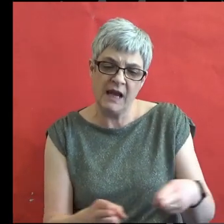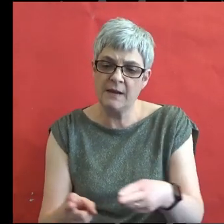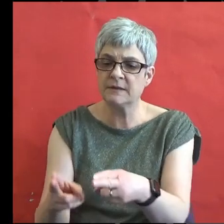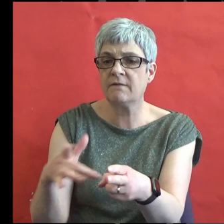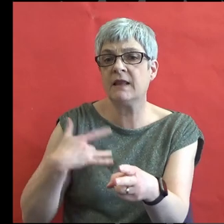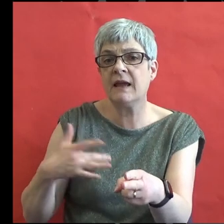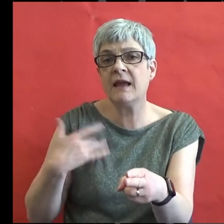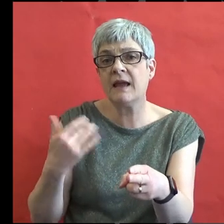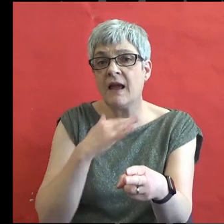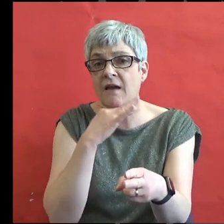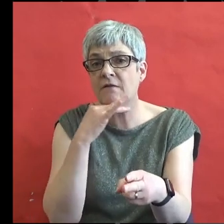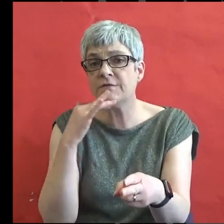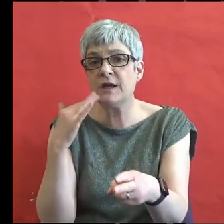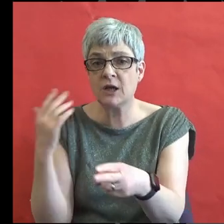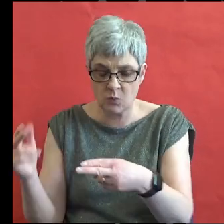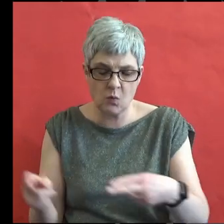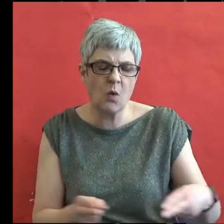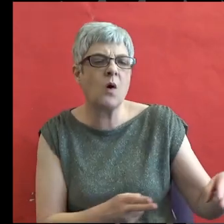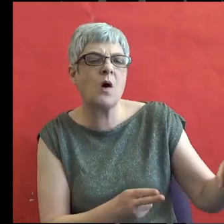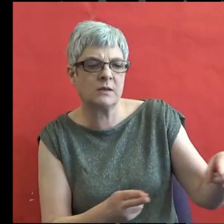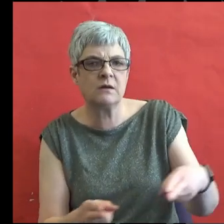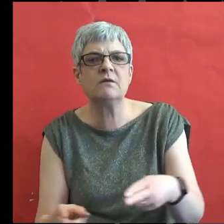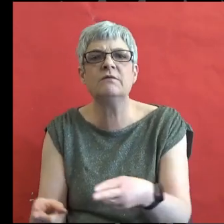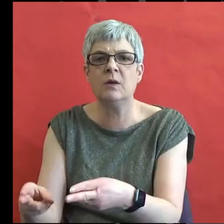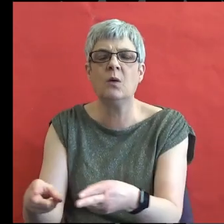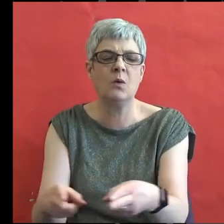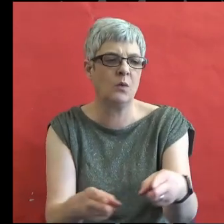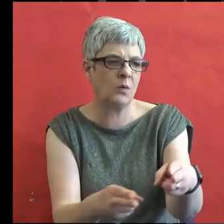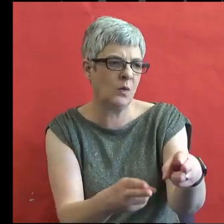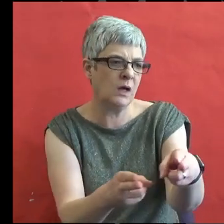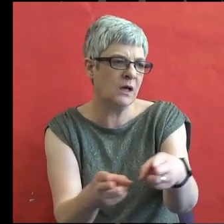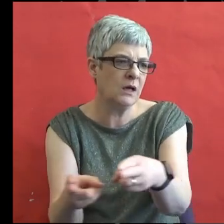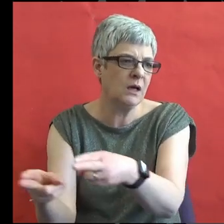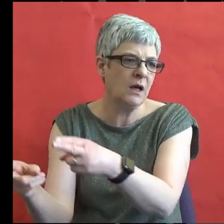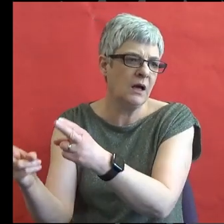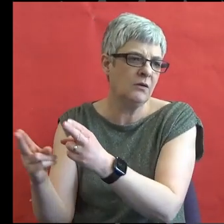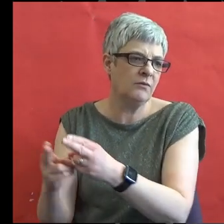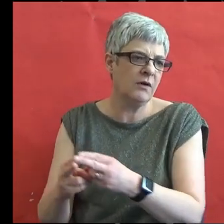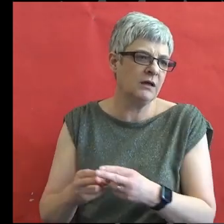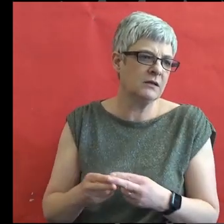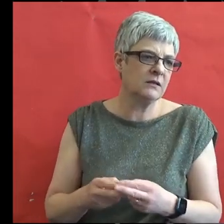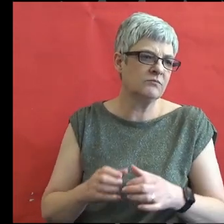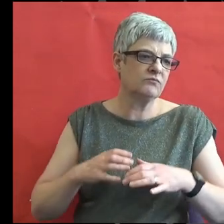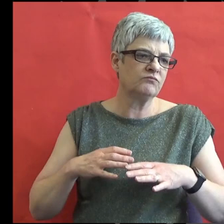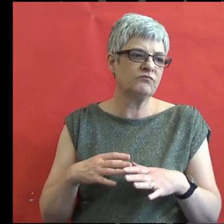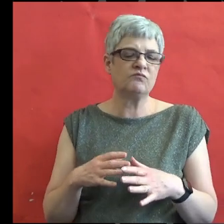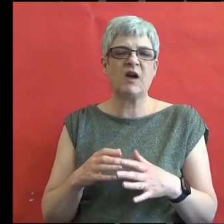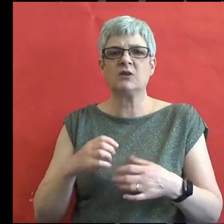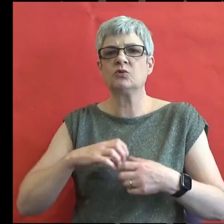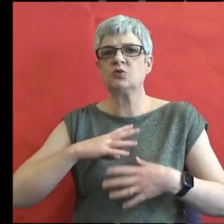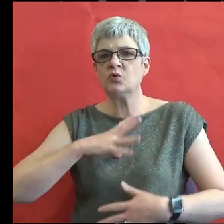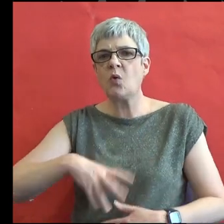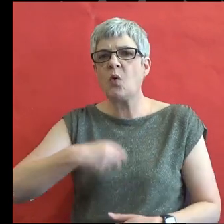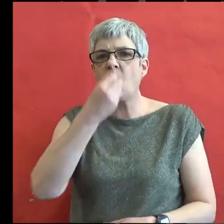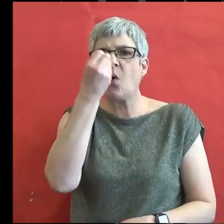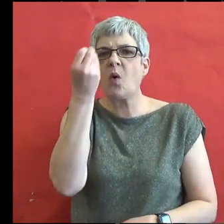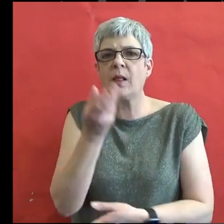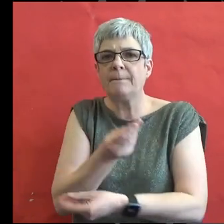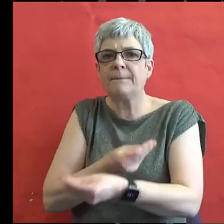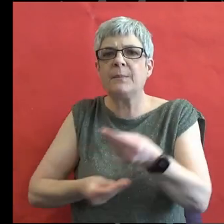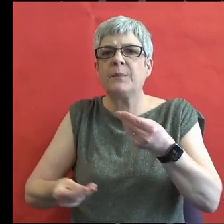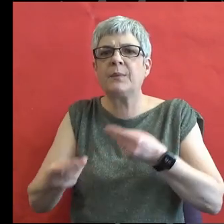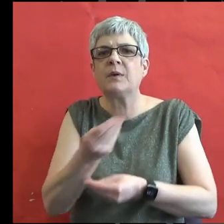where streams of living water flow. My ransom soul he